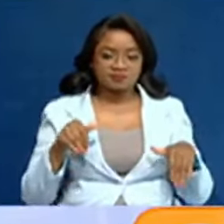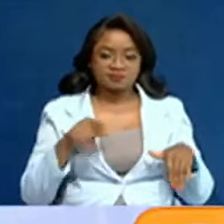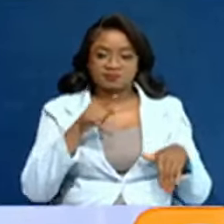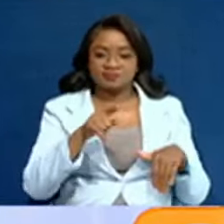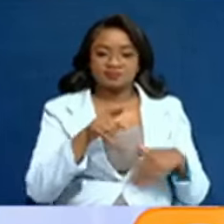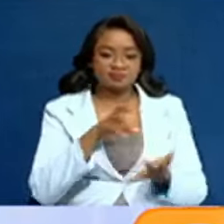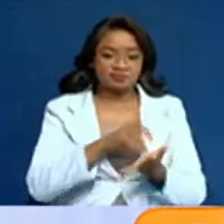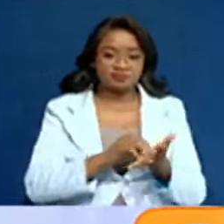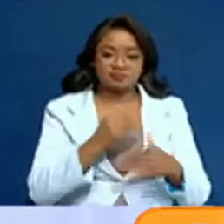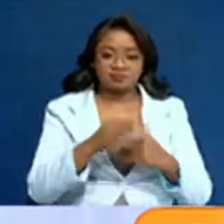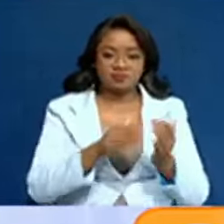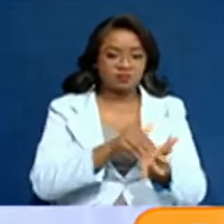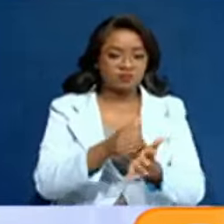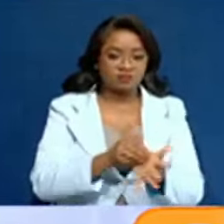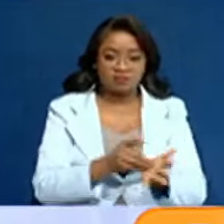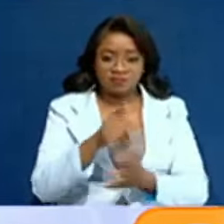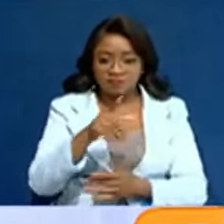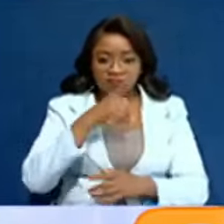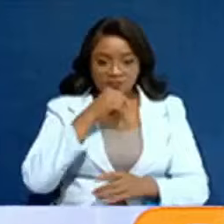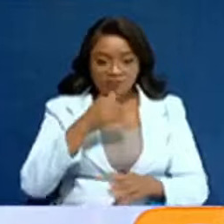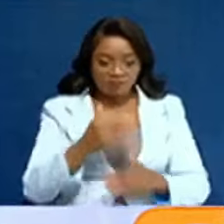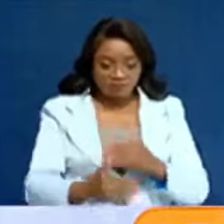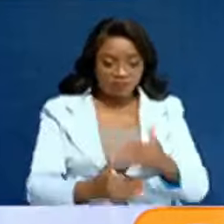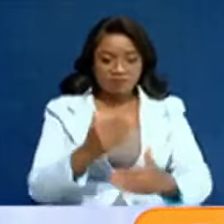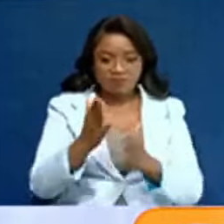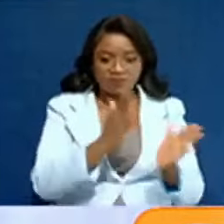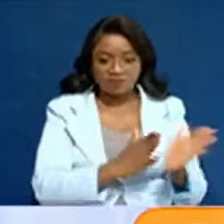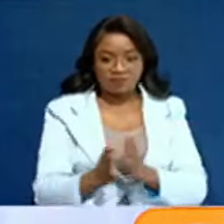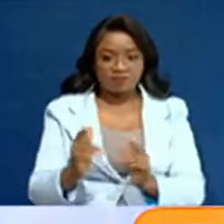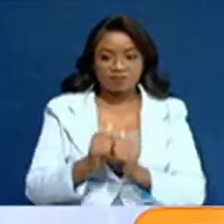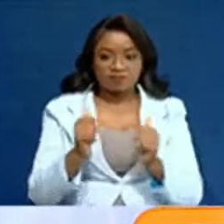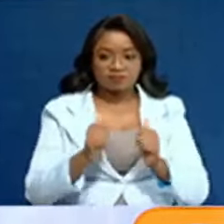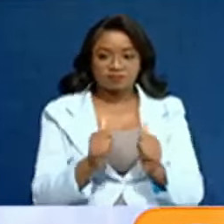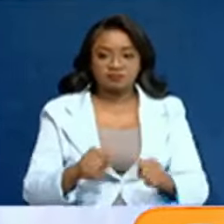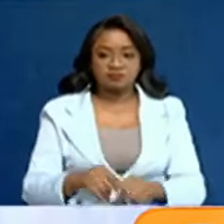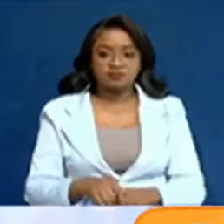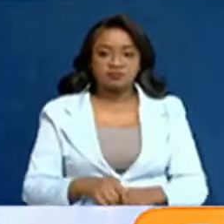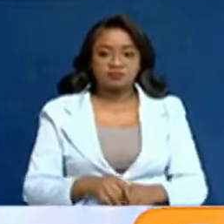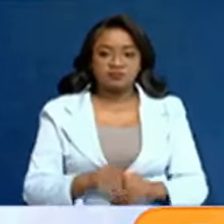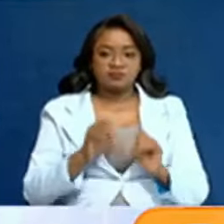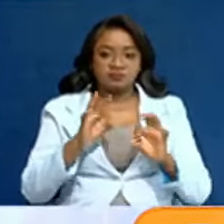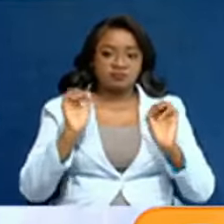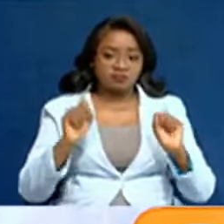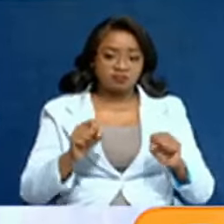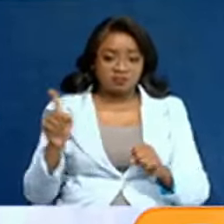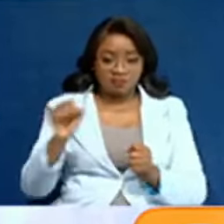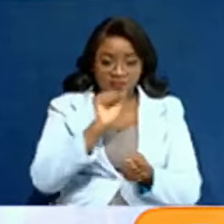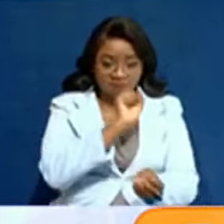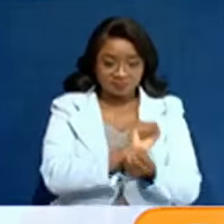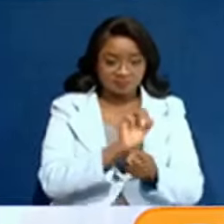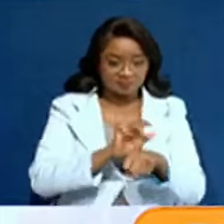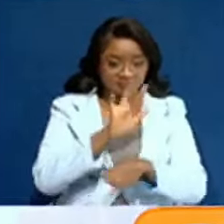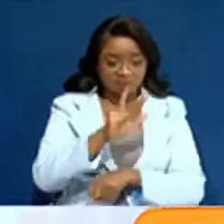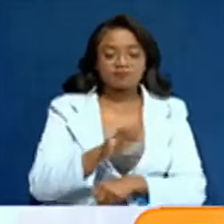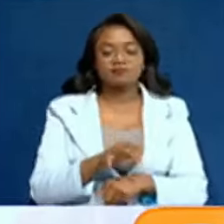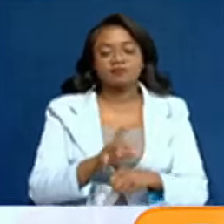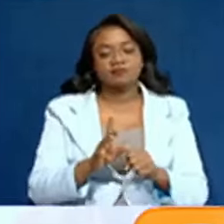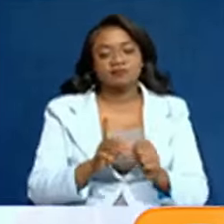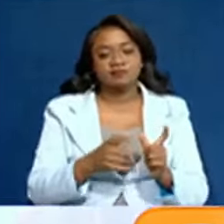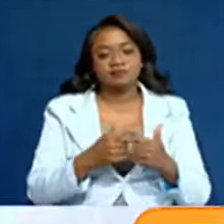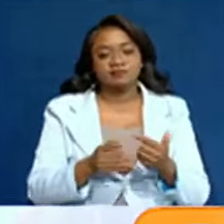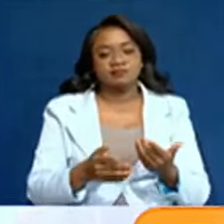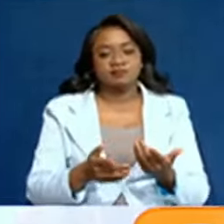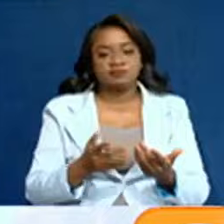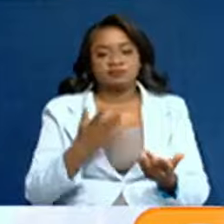ikiwa week. Wala wajamaa wanaenda pia wakijipanga. Probably wajamaa wangeshukua mapema kama ingewezekana. Hata